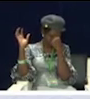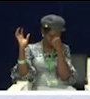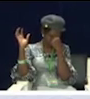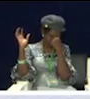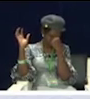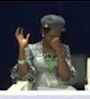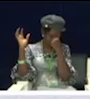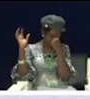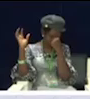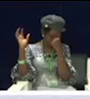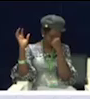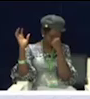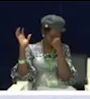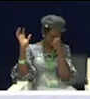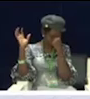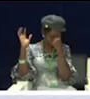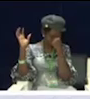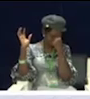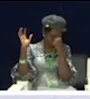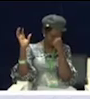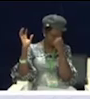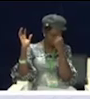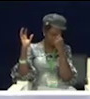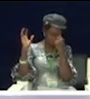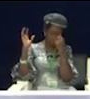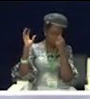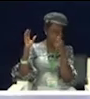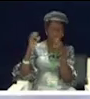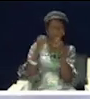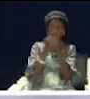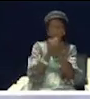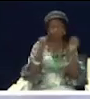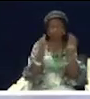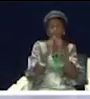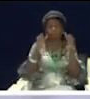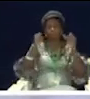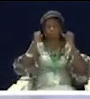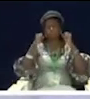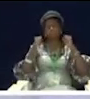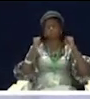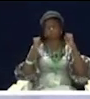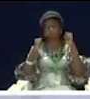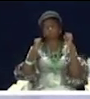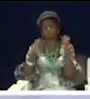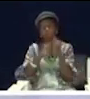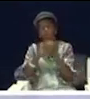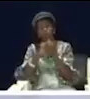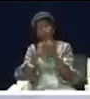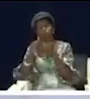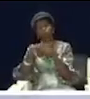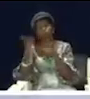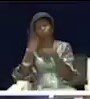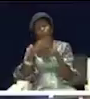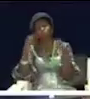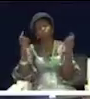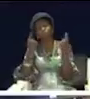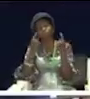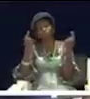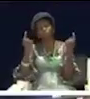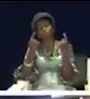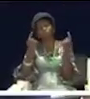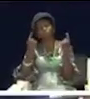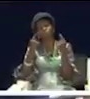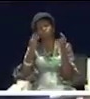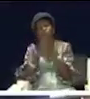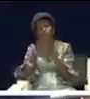Put their names in the book of life. With his powerful blood, wash away their sins.